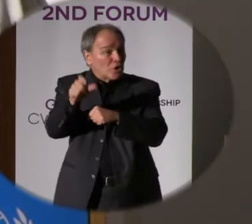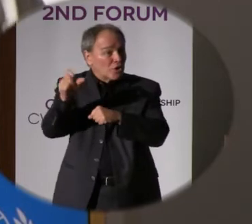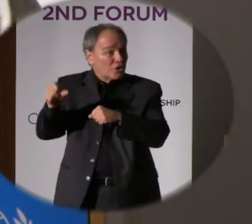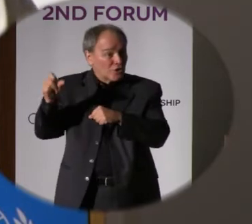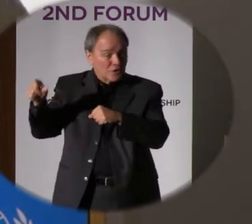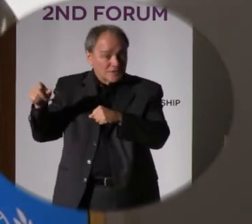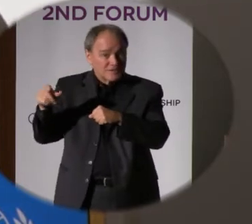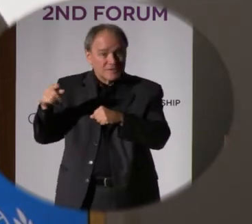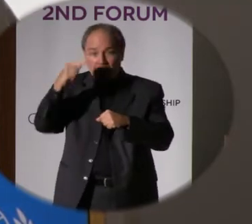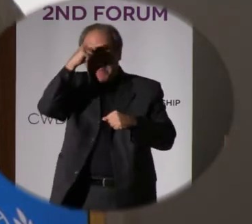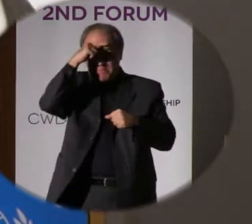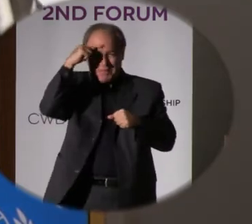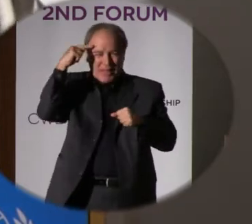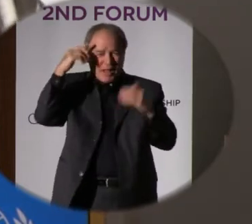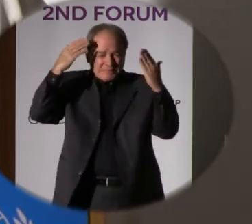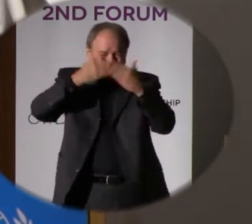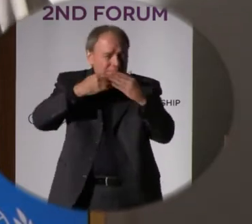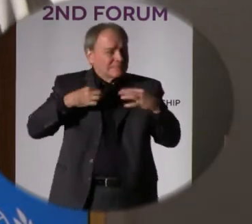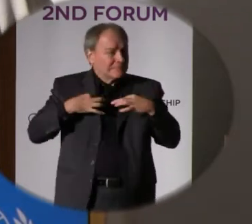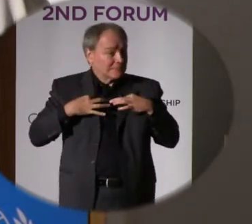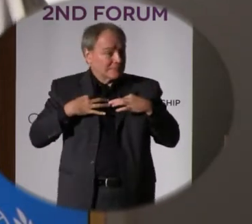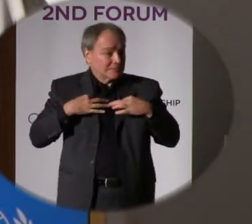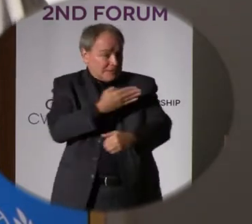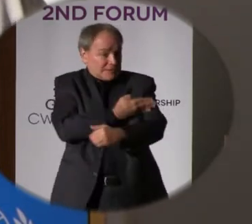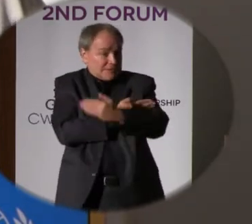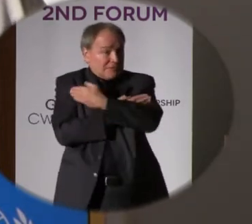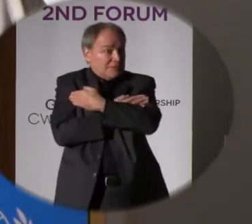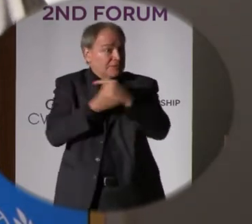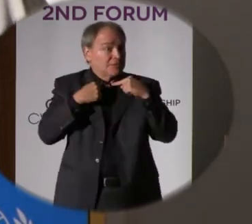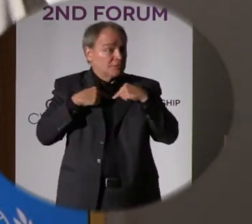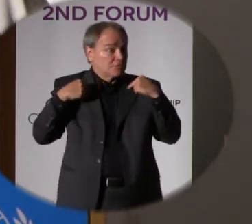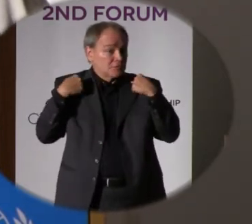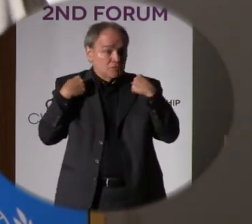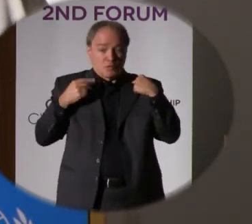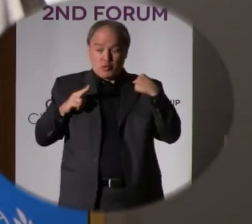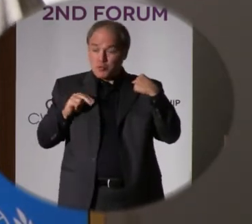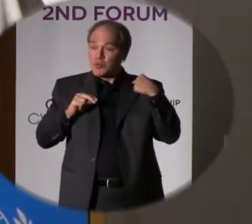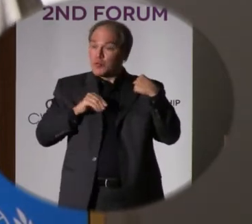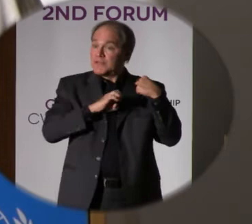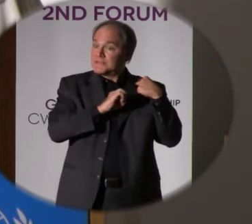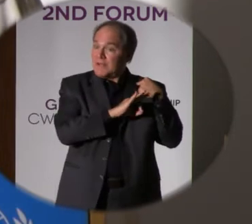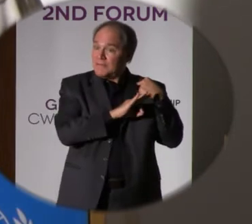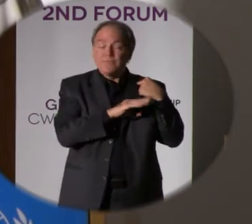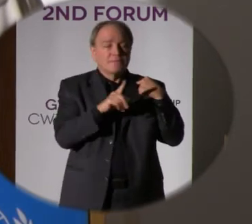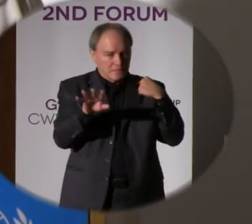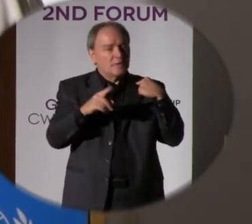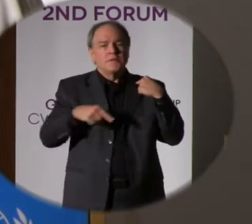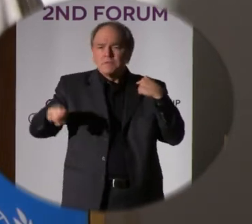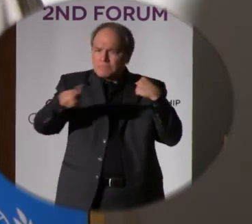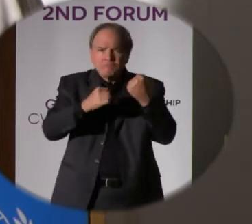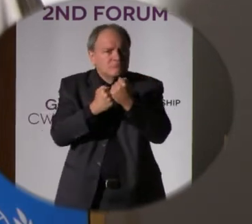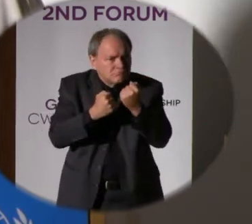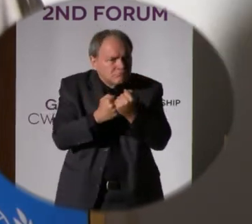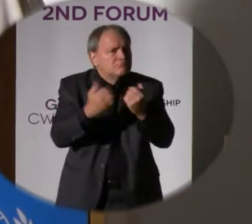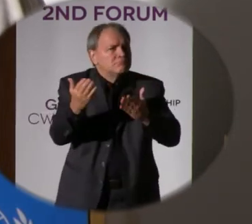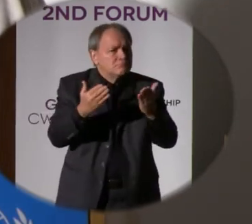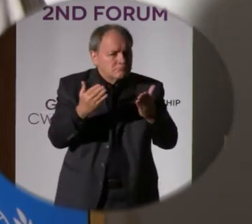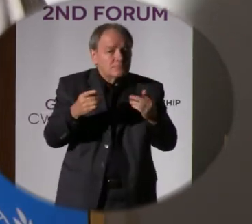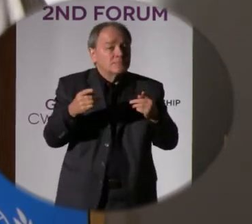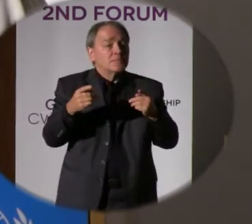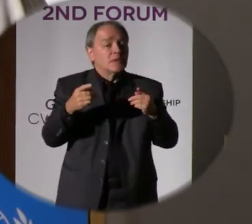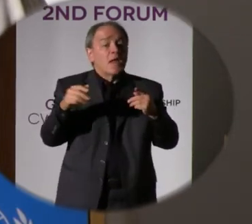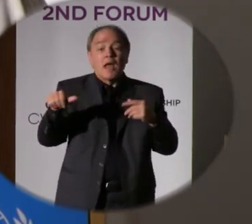t-shirts by the volunteers. And they are here to serve and support the event throughout the day.